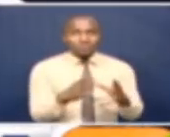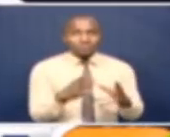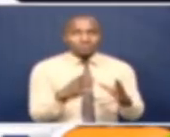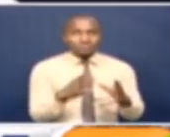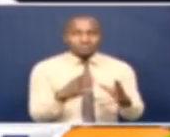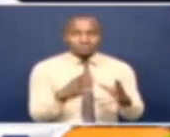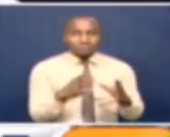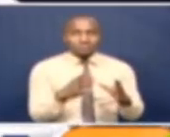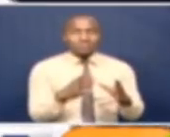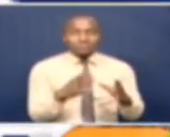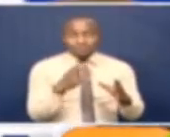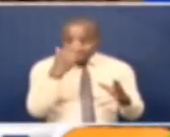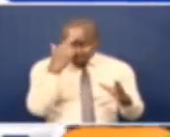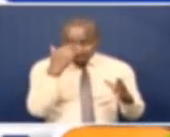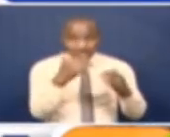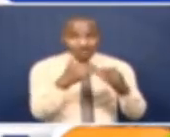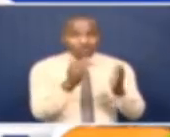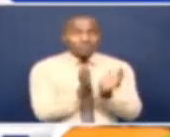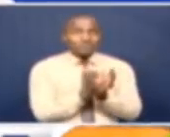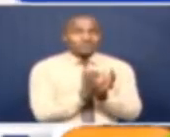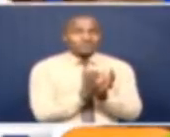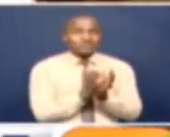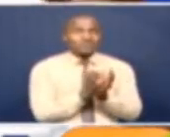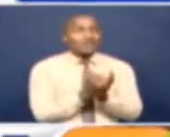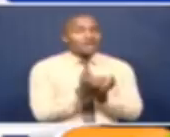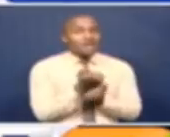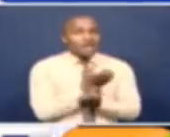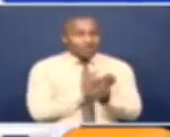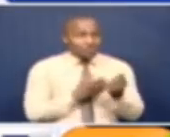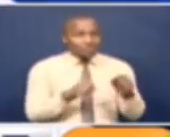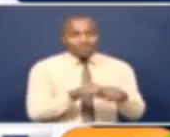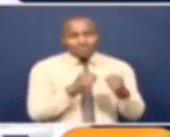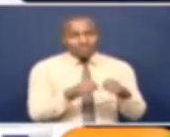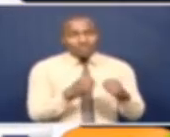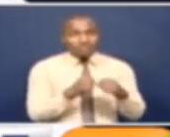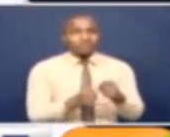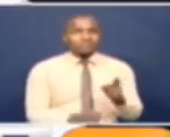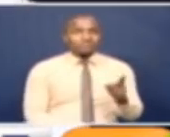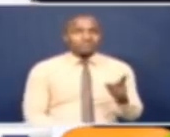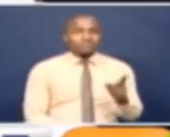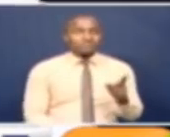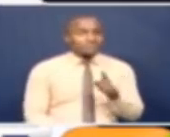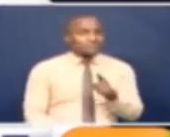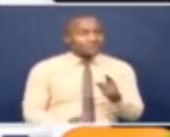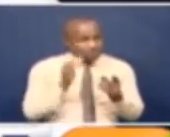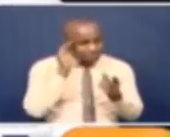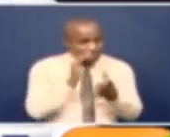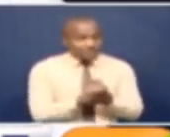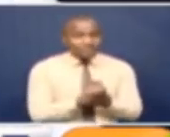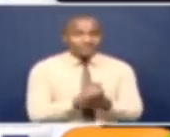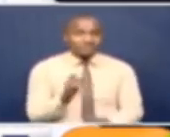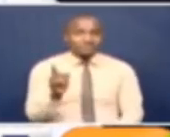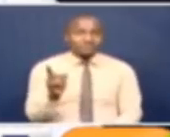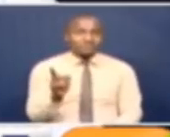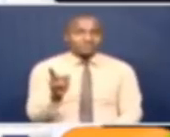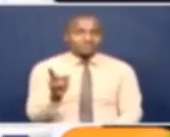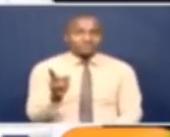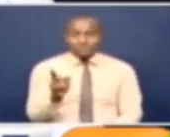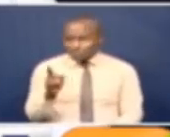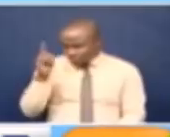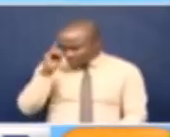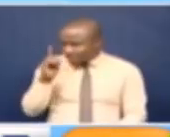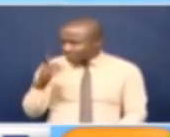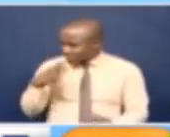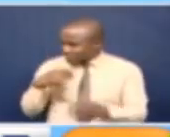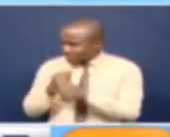actually, their economy is being destroyed. This is what we believe in. This is what we live on. You think this was deliberate?